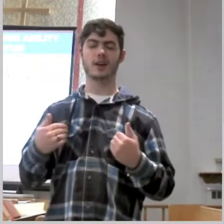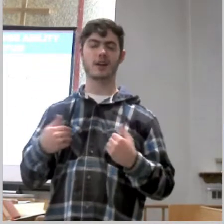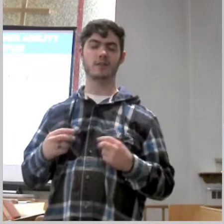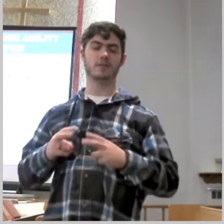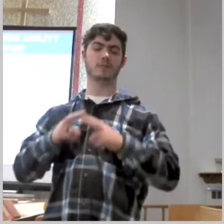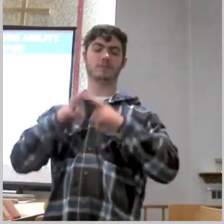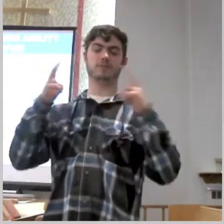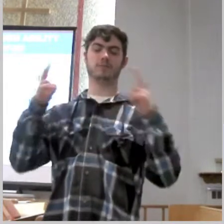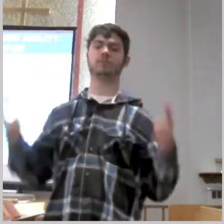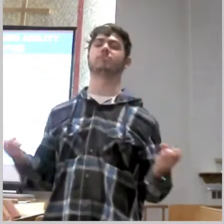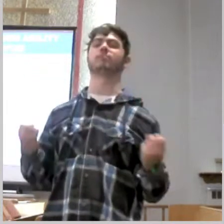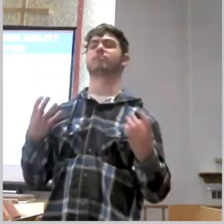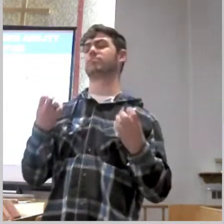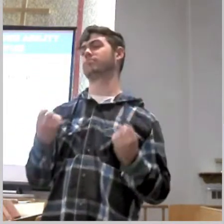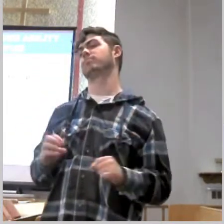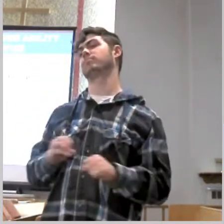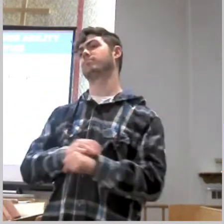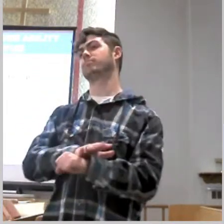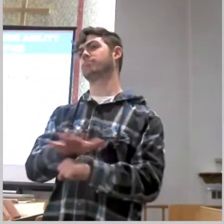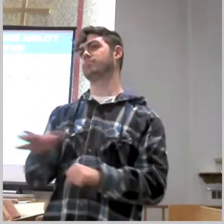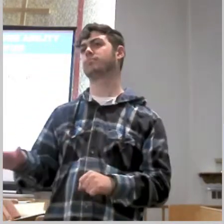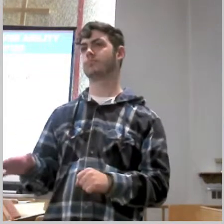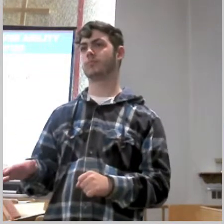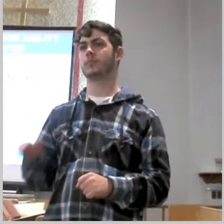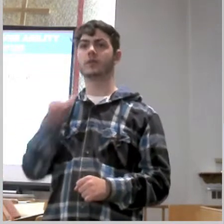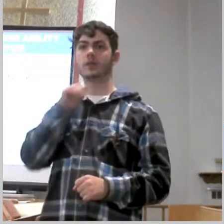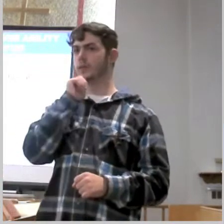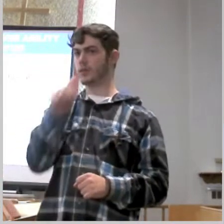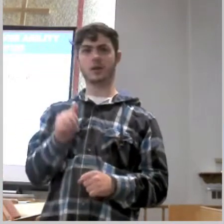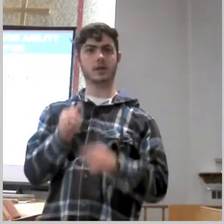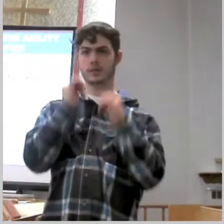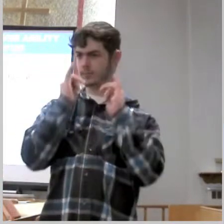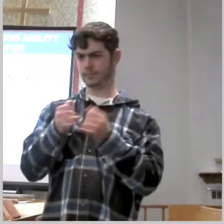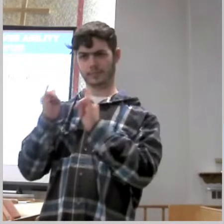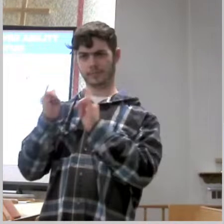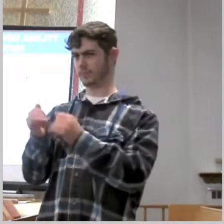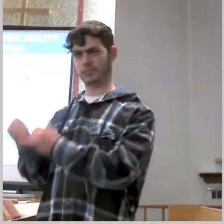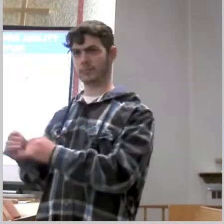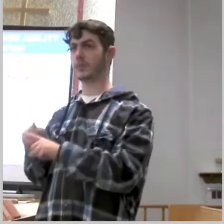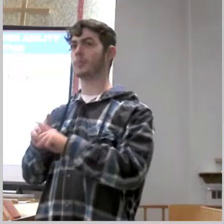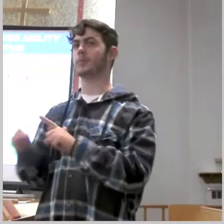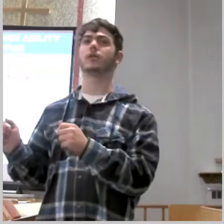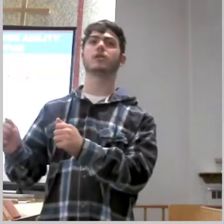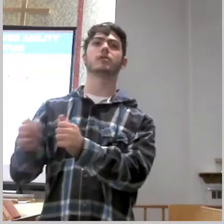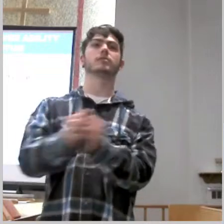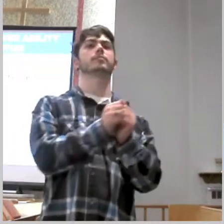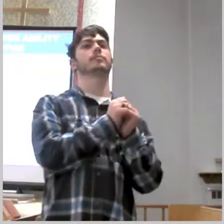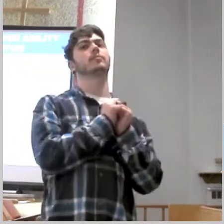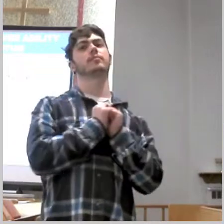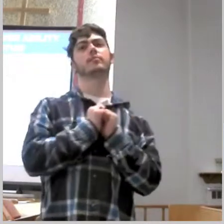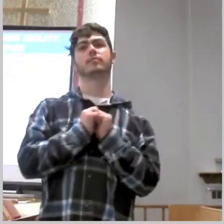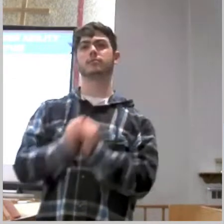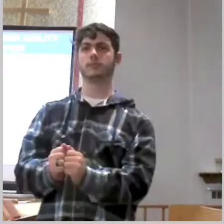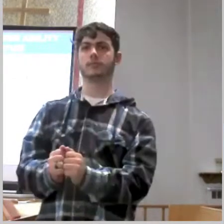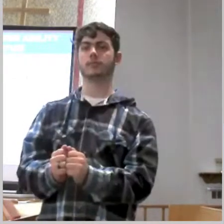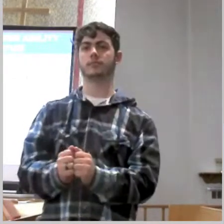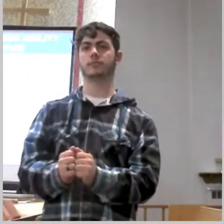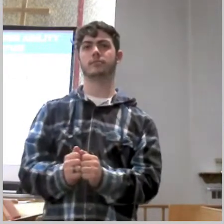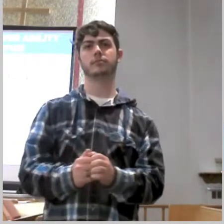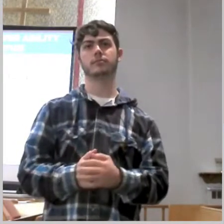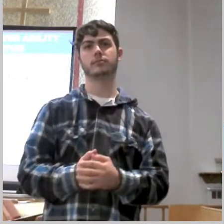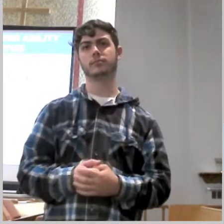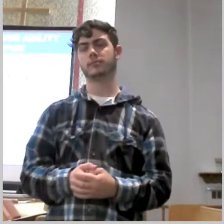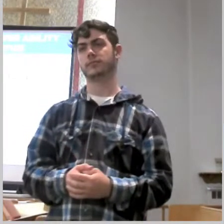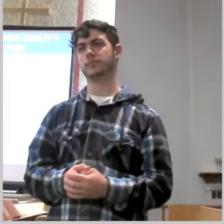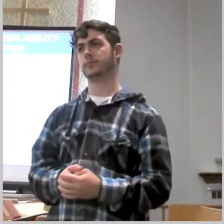impact. Collectively as light, collectively as salt, not just individually. And so this is